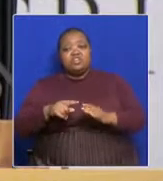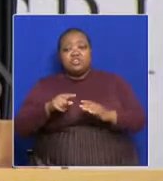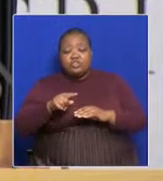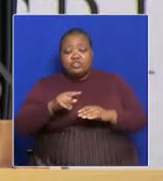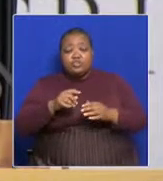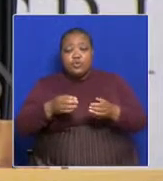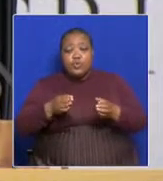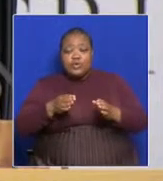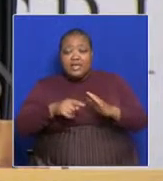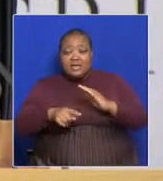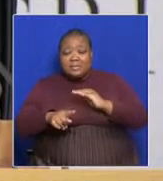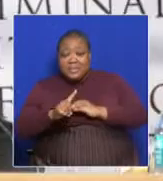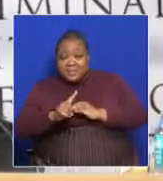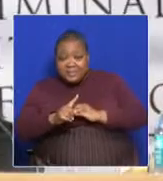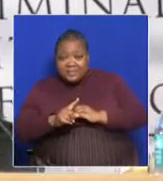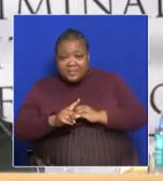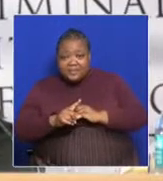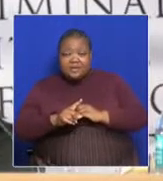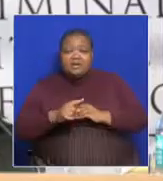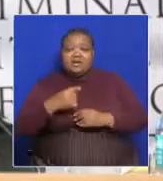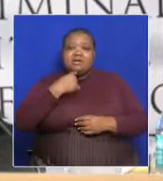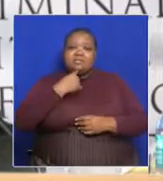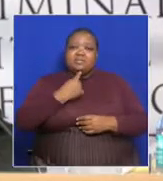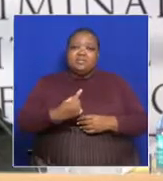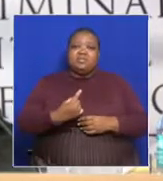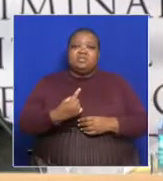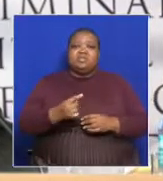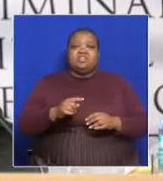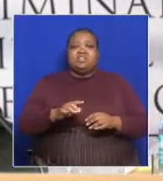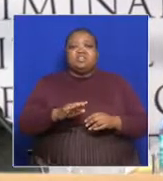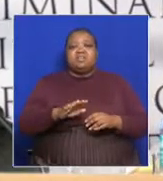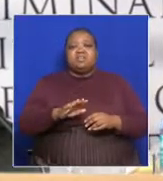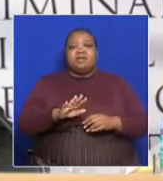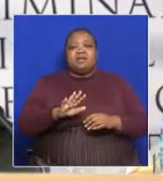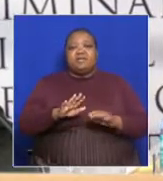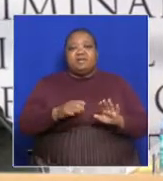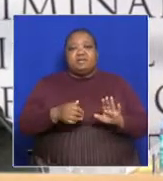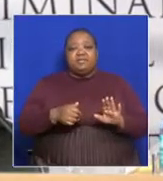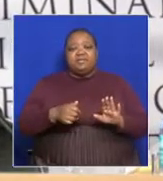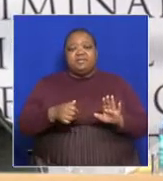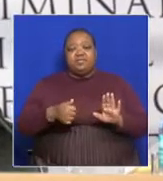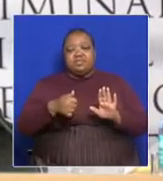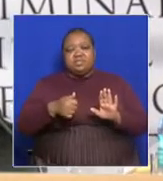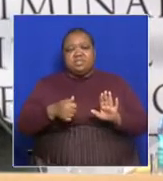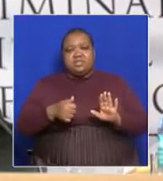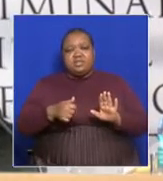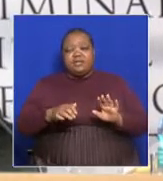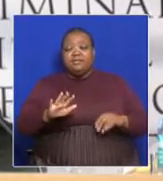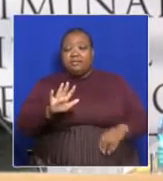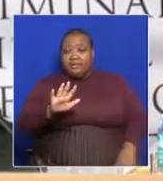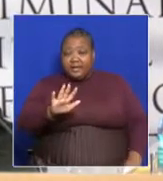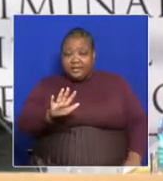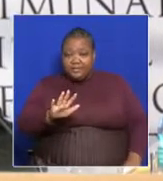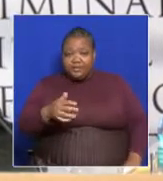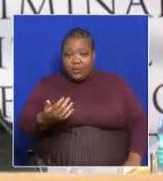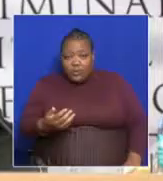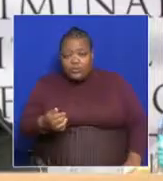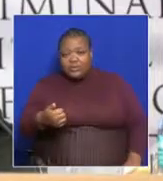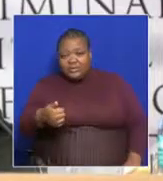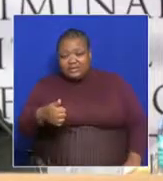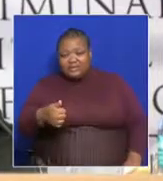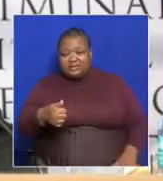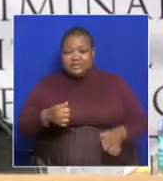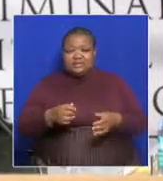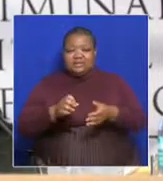Yes. I'm saying you have about 5-6 statements in the inquiry and in the docket, which are all before